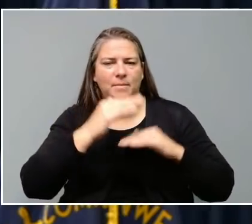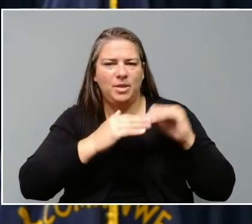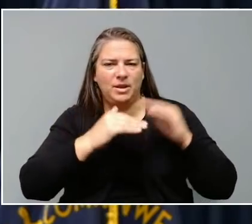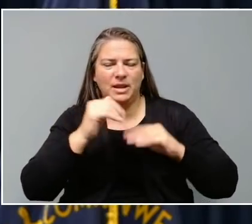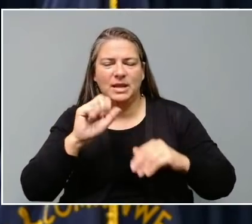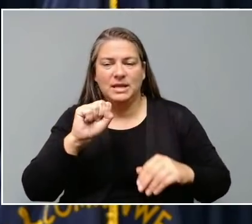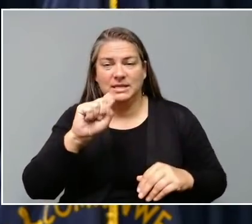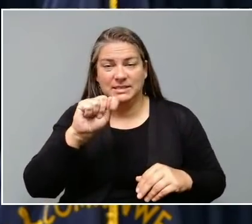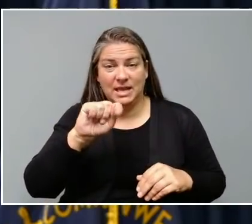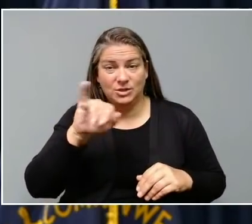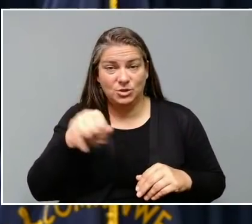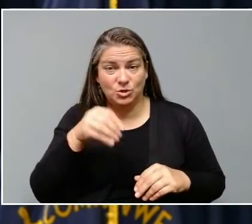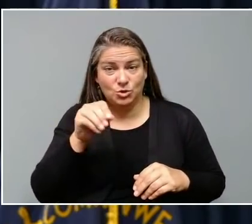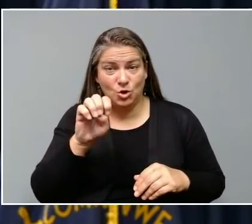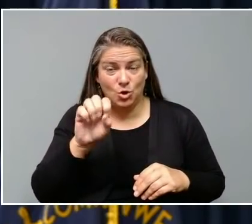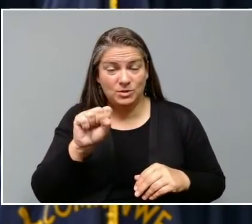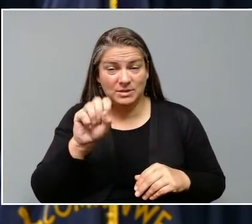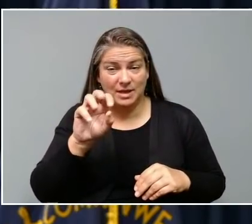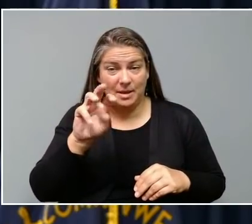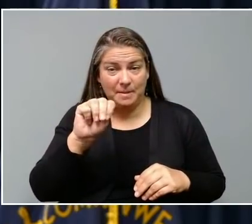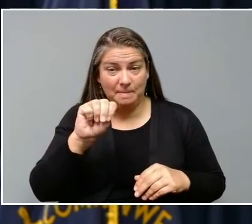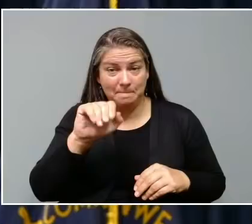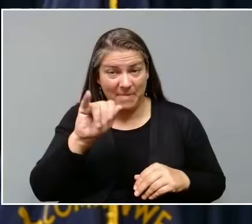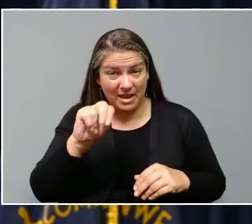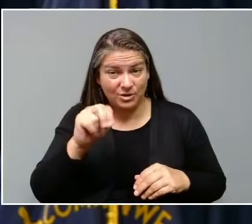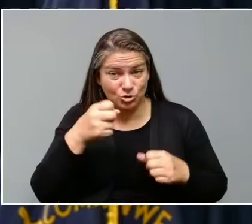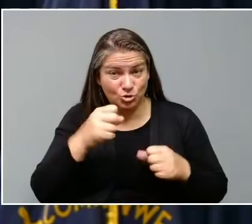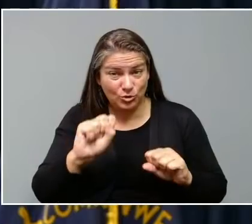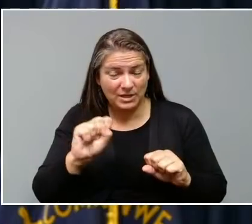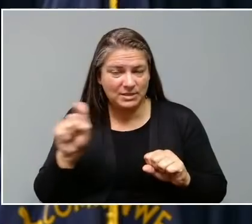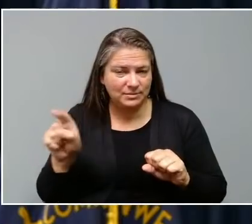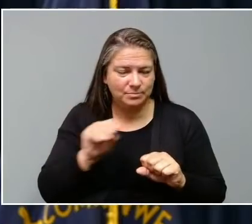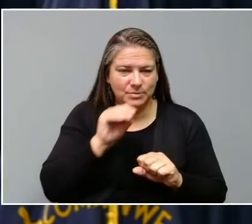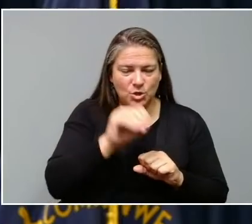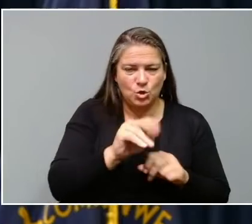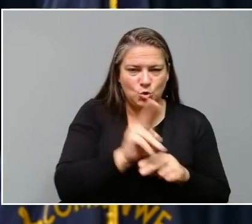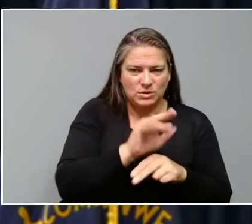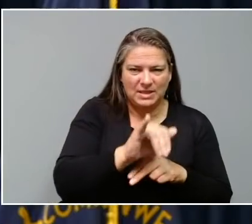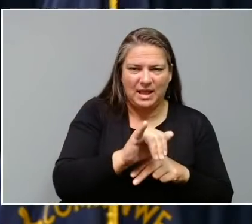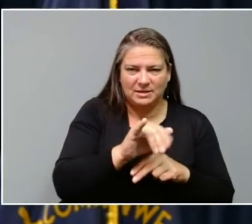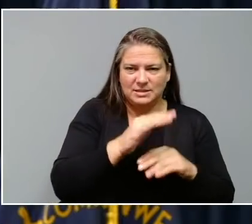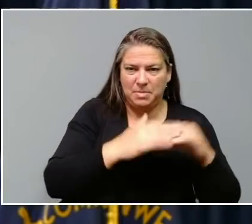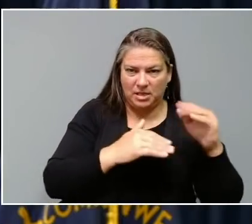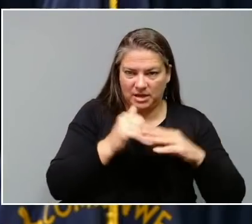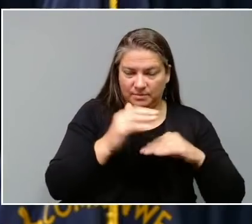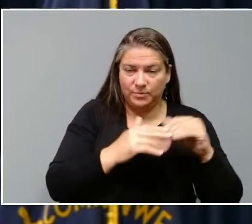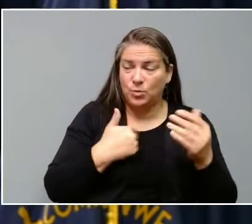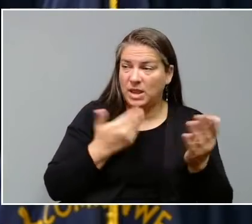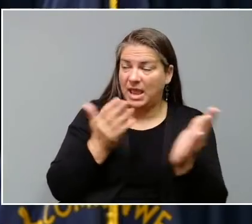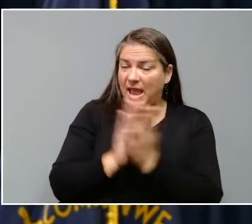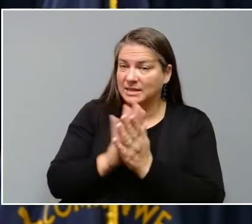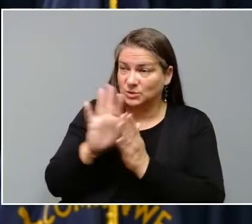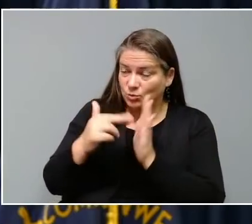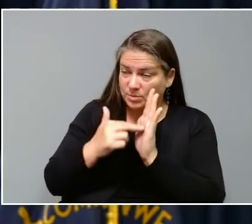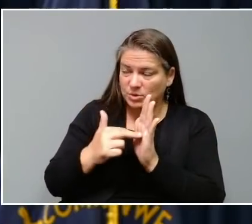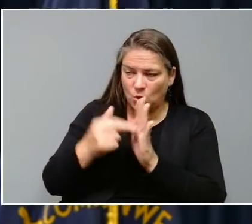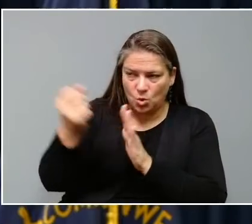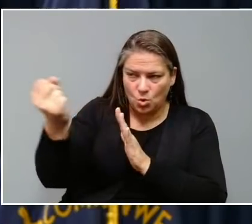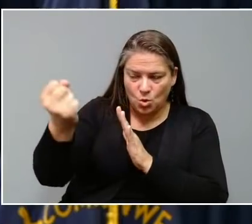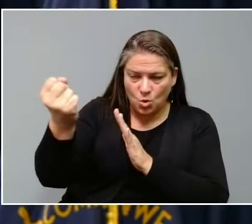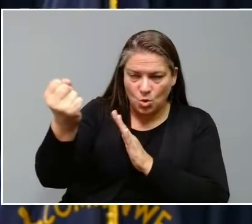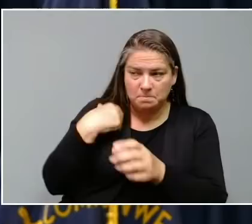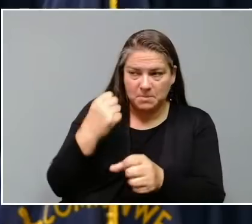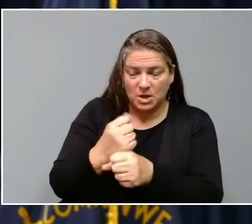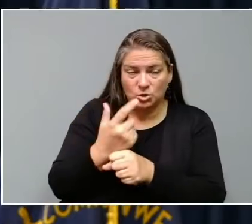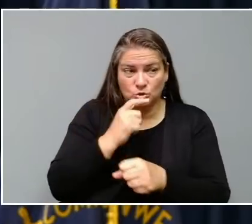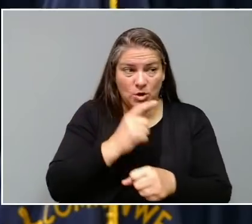where we would use these teams. We've asked our HHS representative to hold on the request until we could ensure that Lexington can